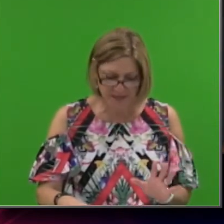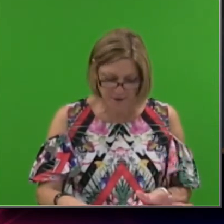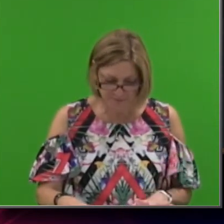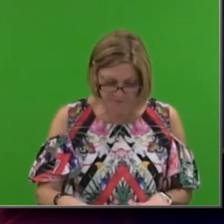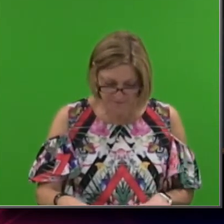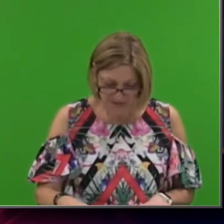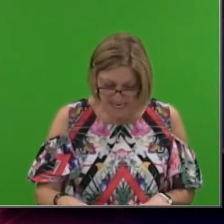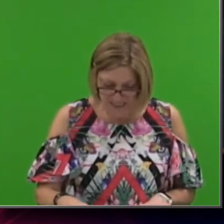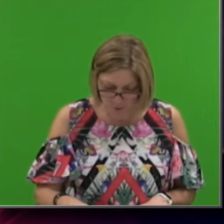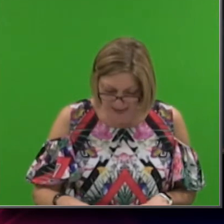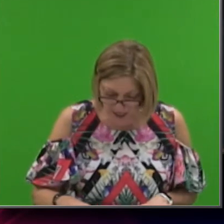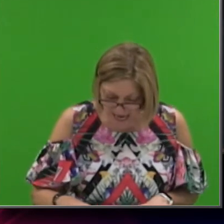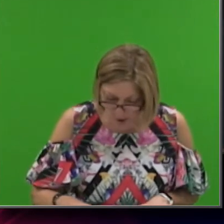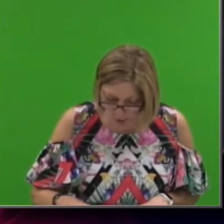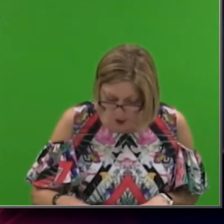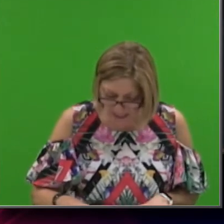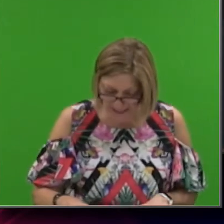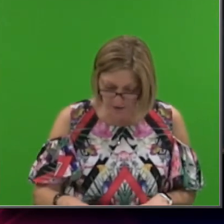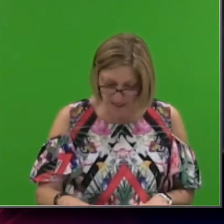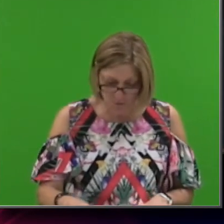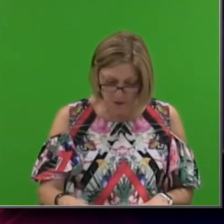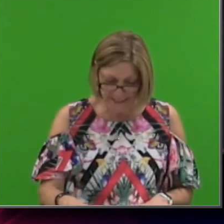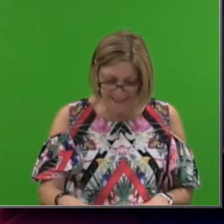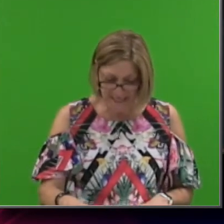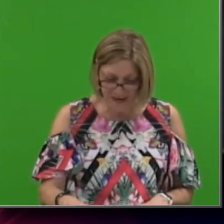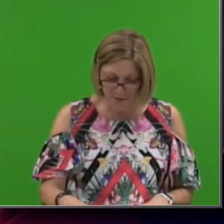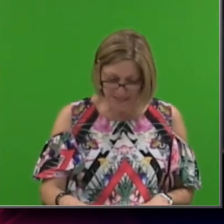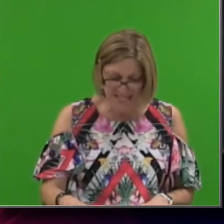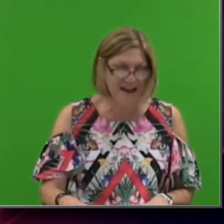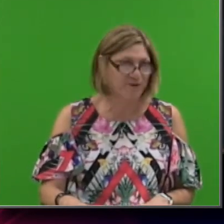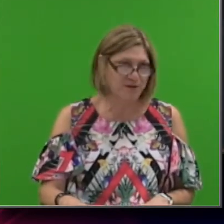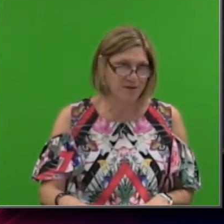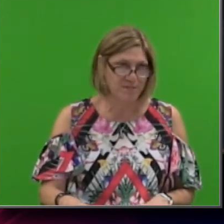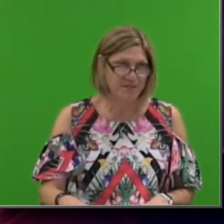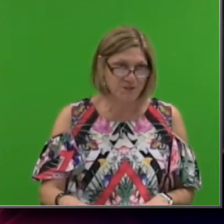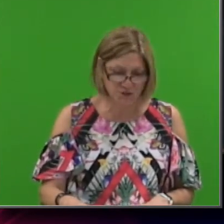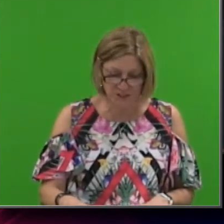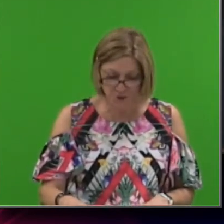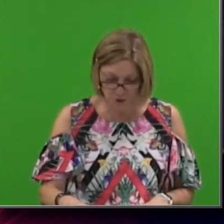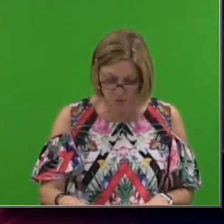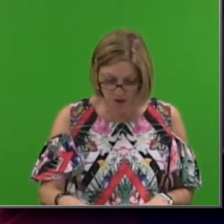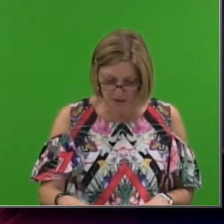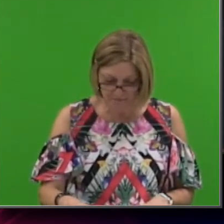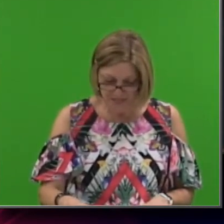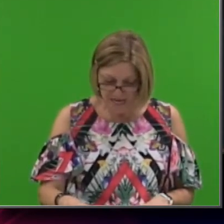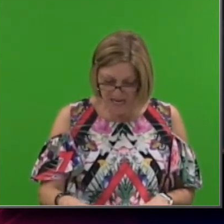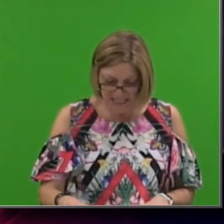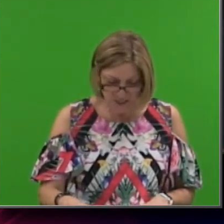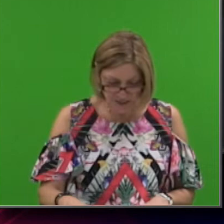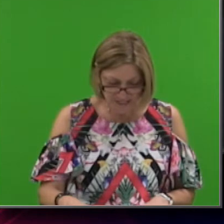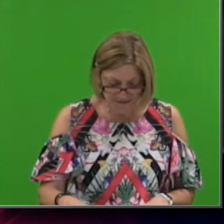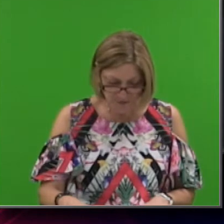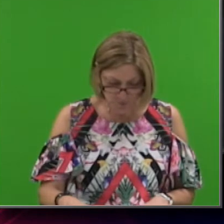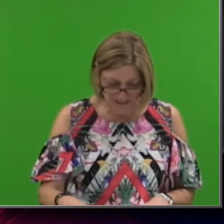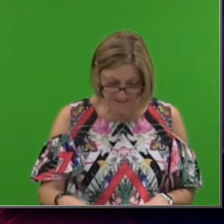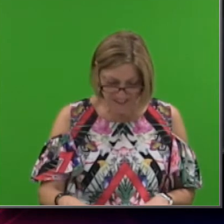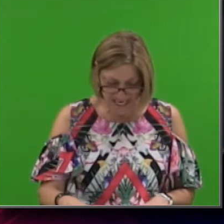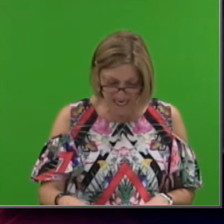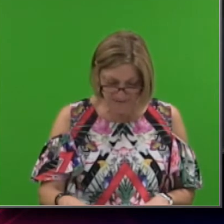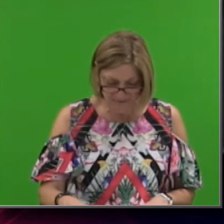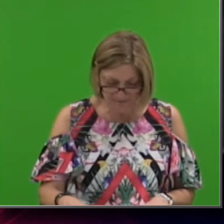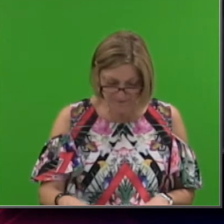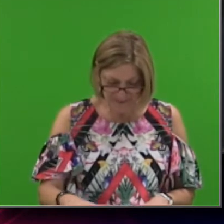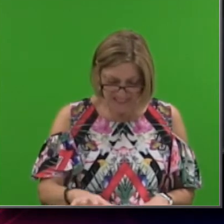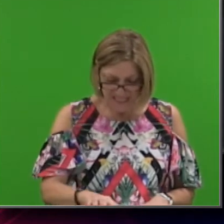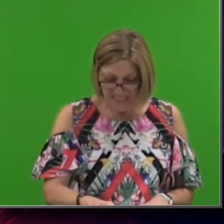much better. And no matter how long and hard I work at it, I will never be as good as you are. I shall never weave